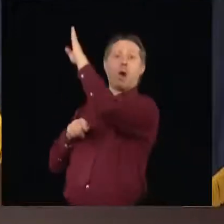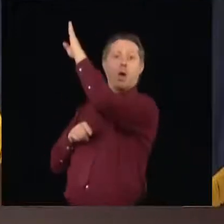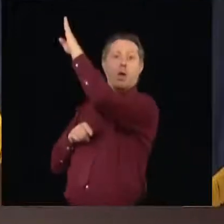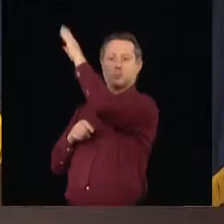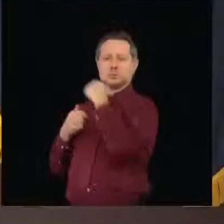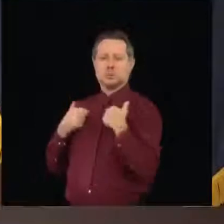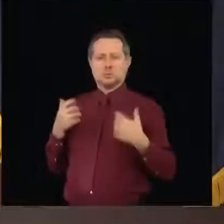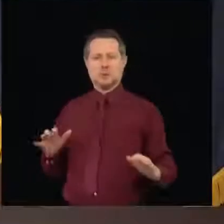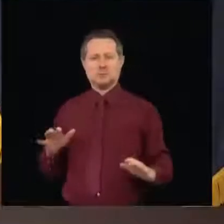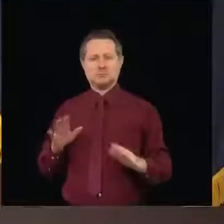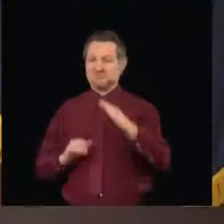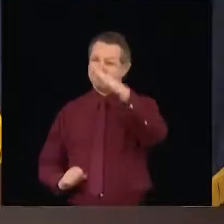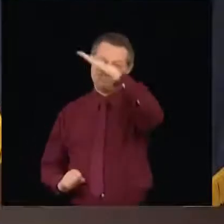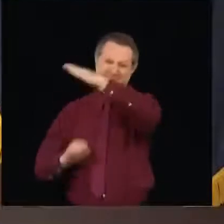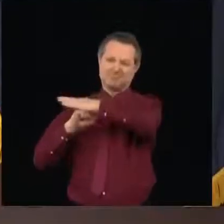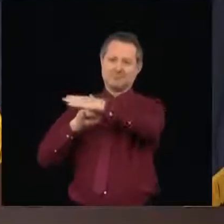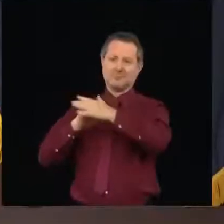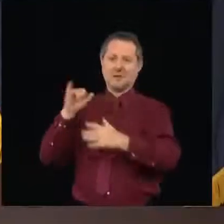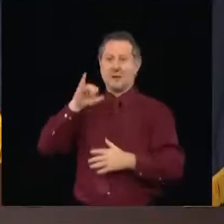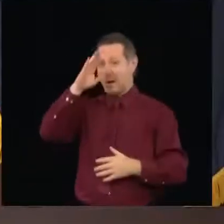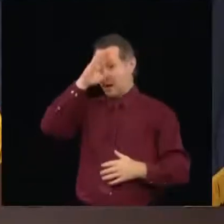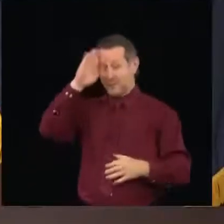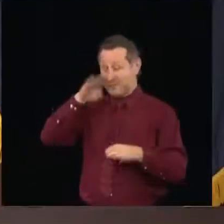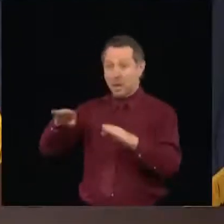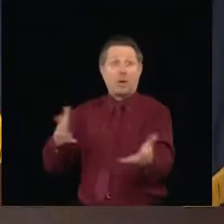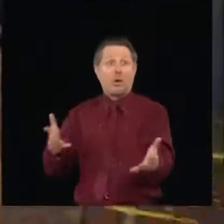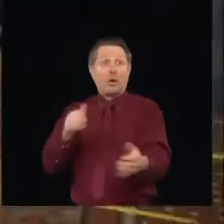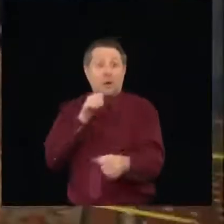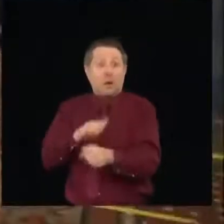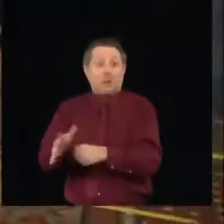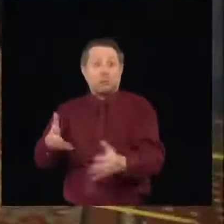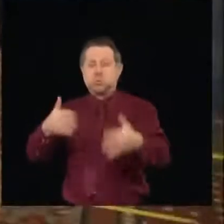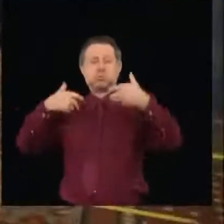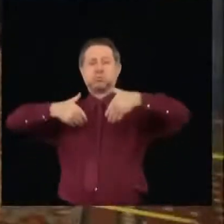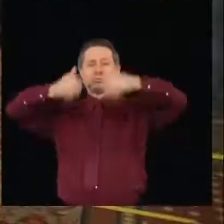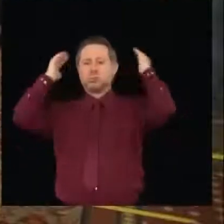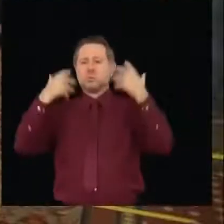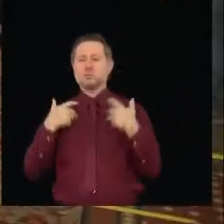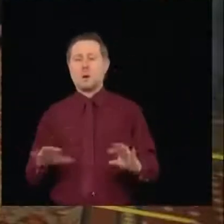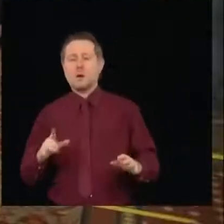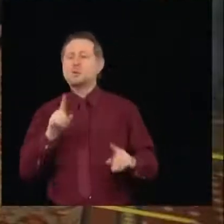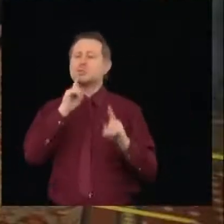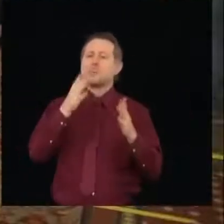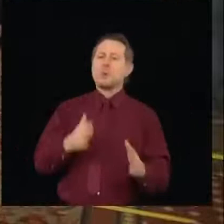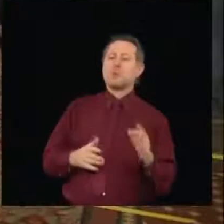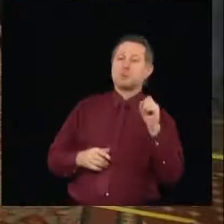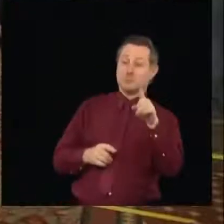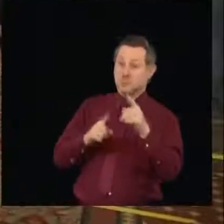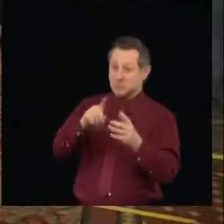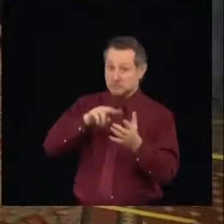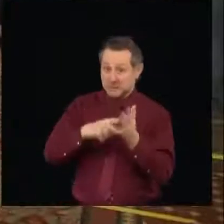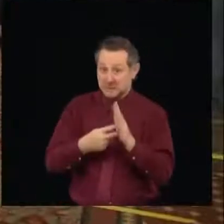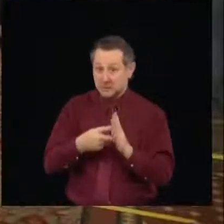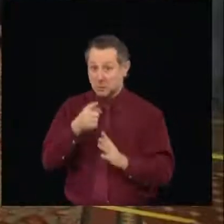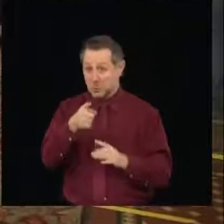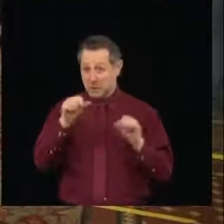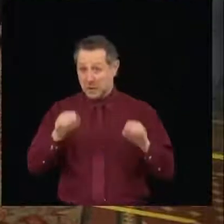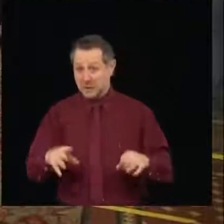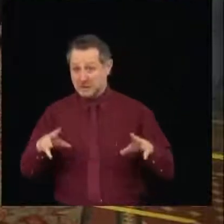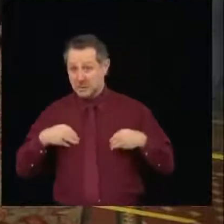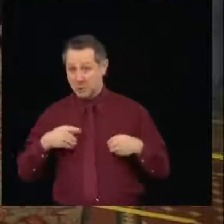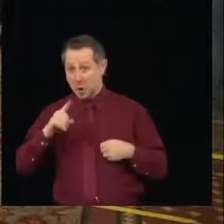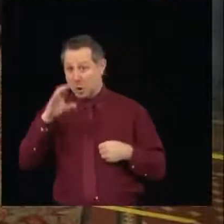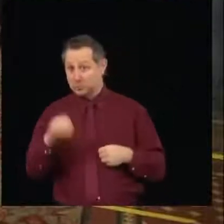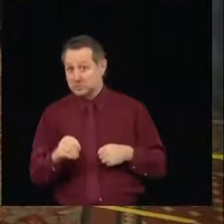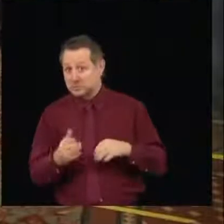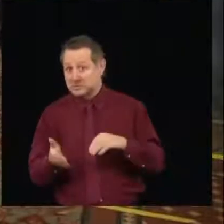your hospital capacity or anything like that. Just statistically, what does that look like? Is that a 20% increase, a 30% increase? Like, what is the metric?